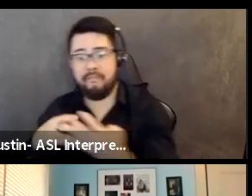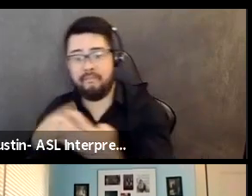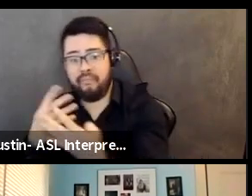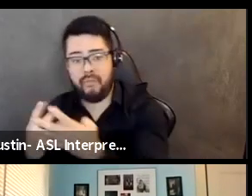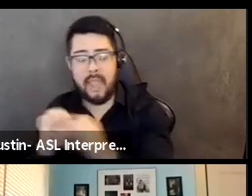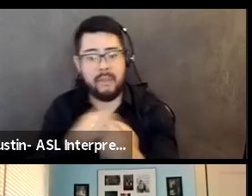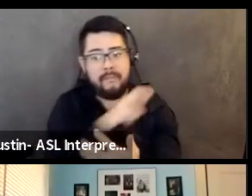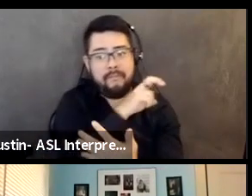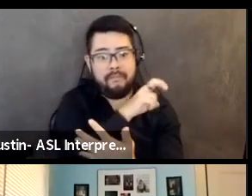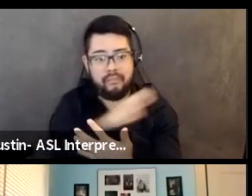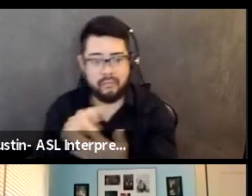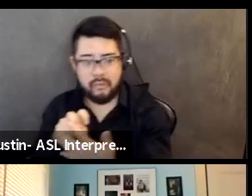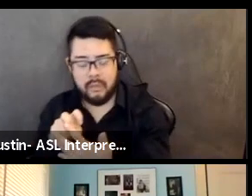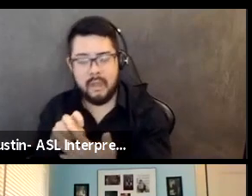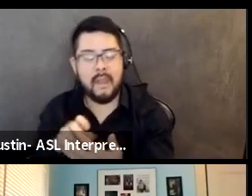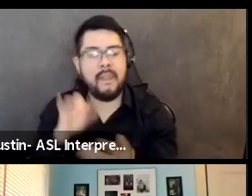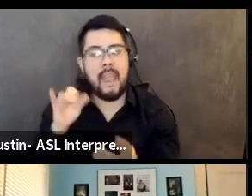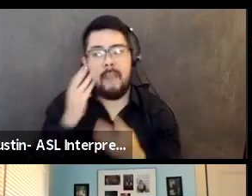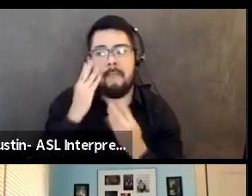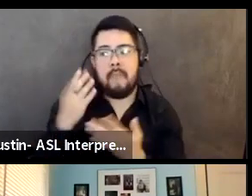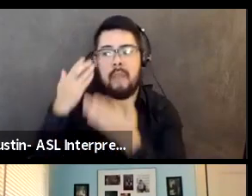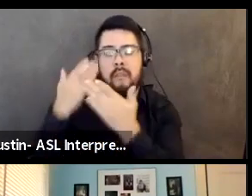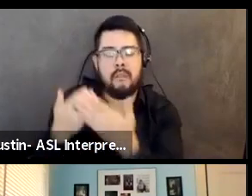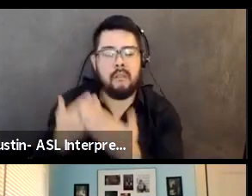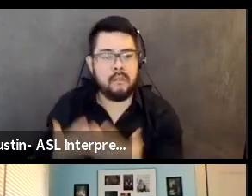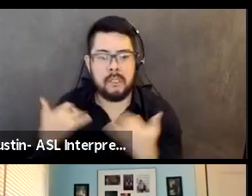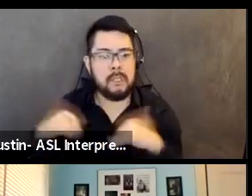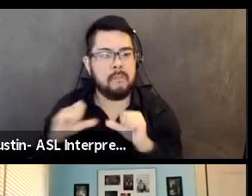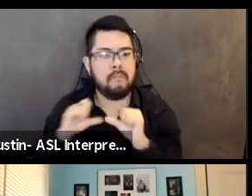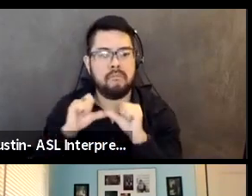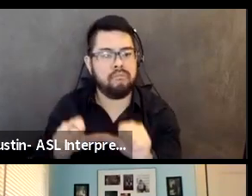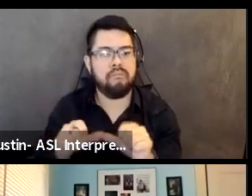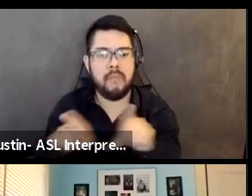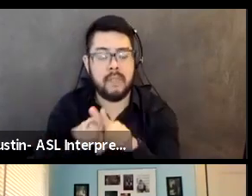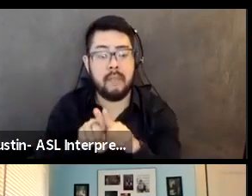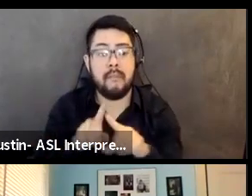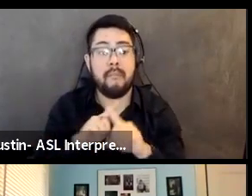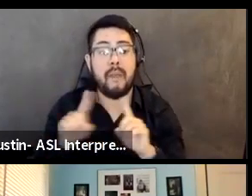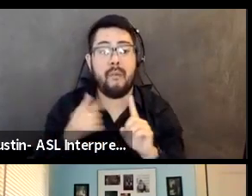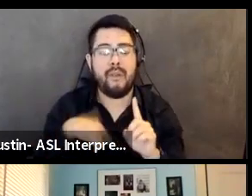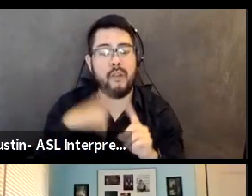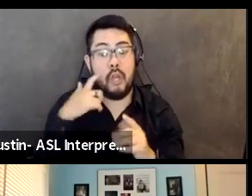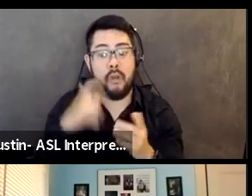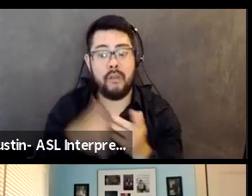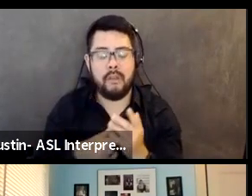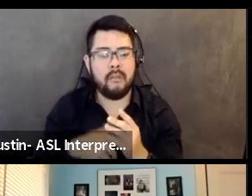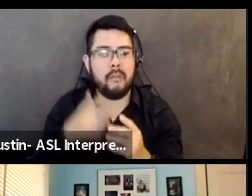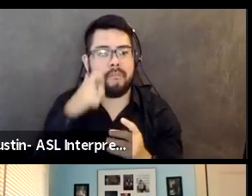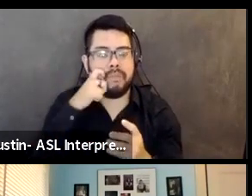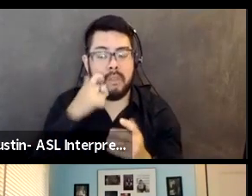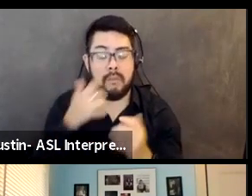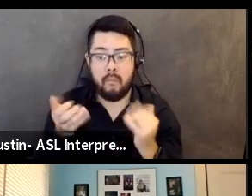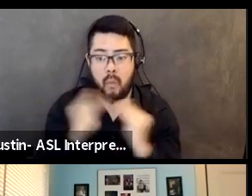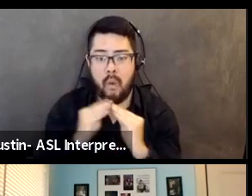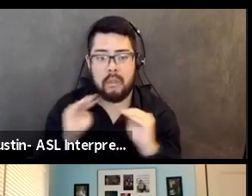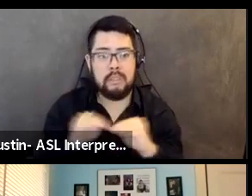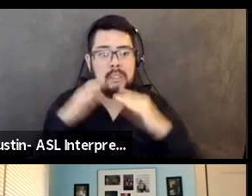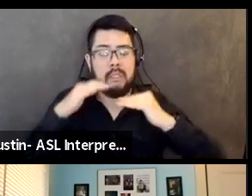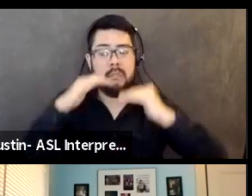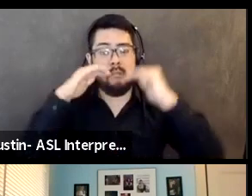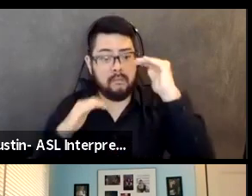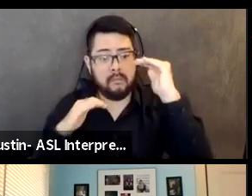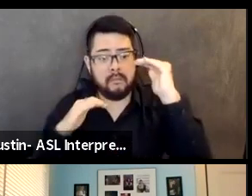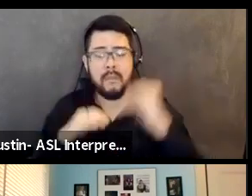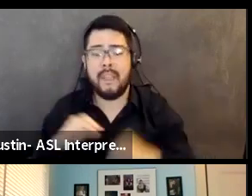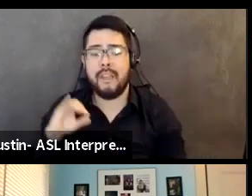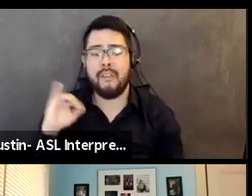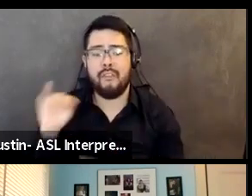not changed and in fact as we get more data the racial disparities are only starker and while as as jadin pointed out